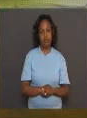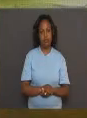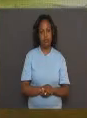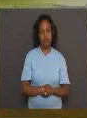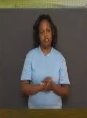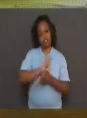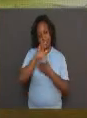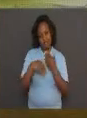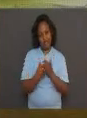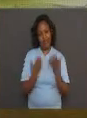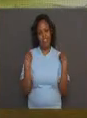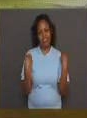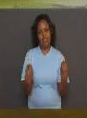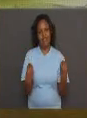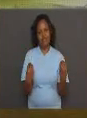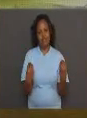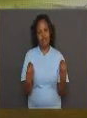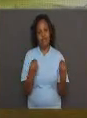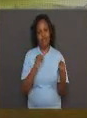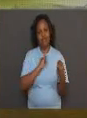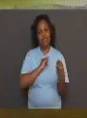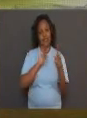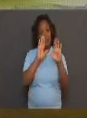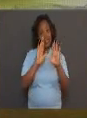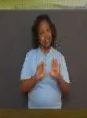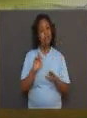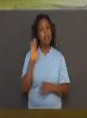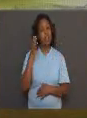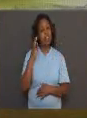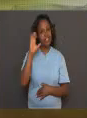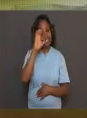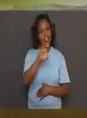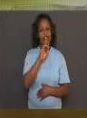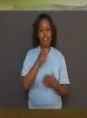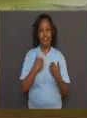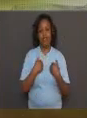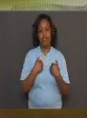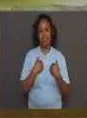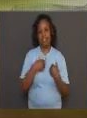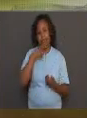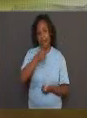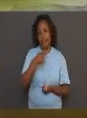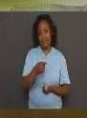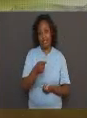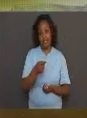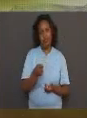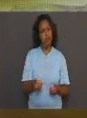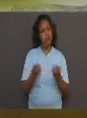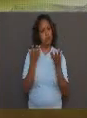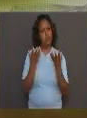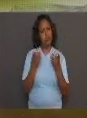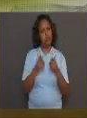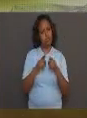Hello, everyone. I wonder what duties you thought of. There are so many